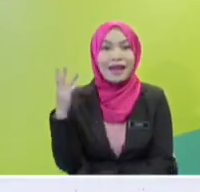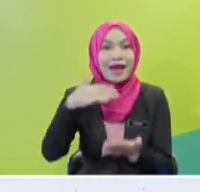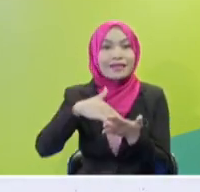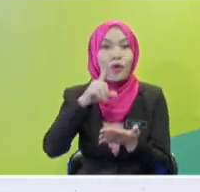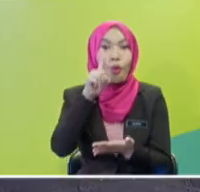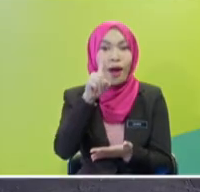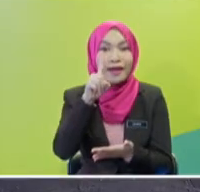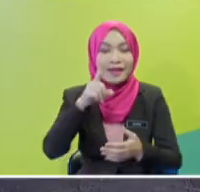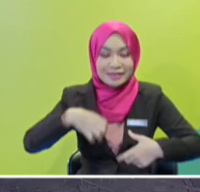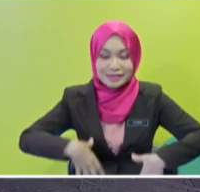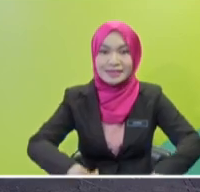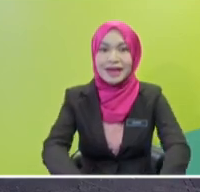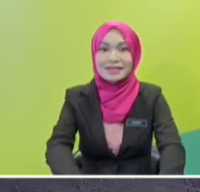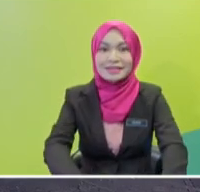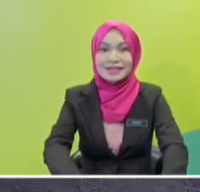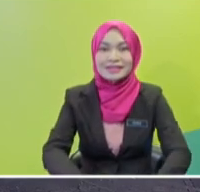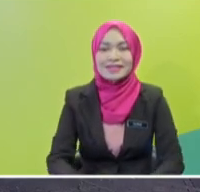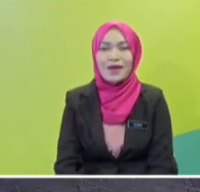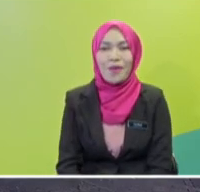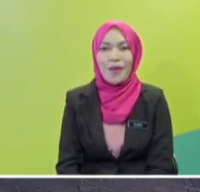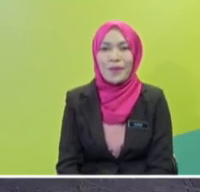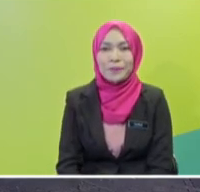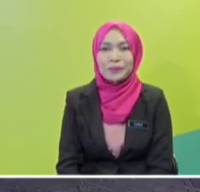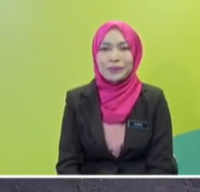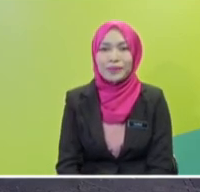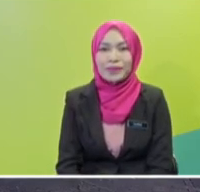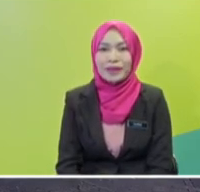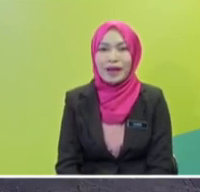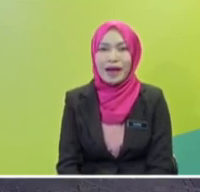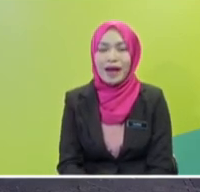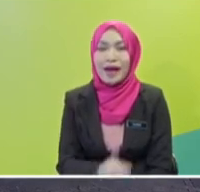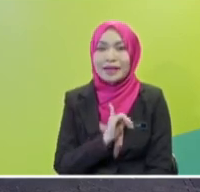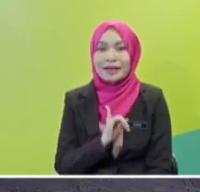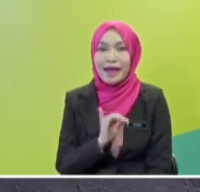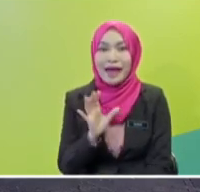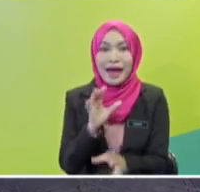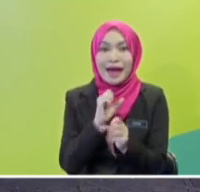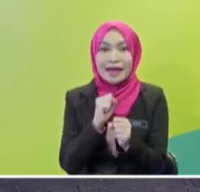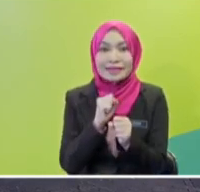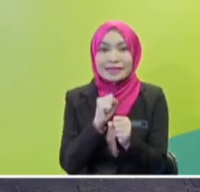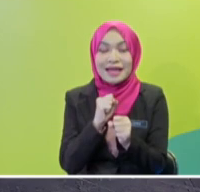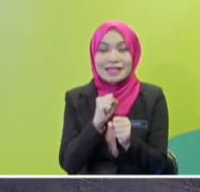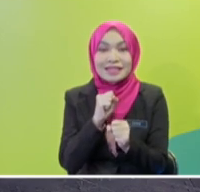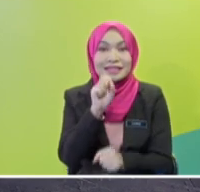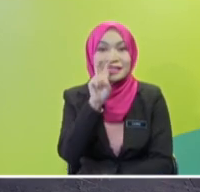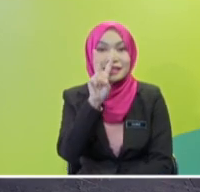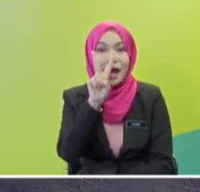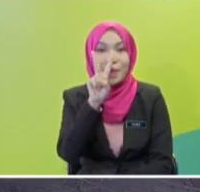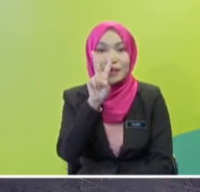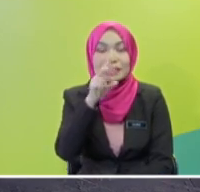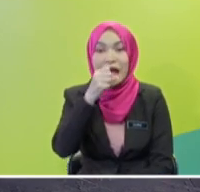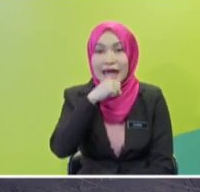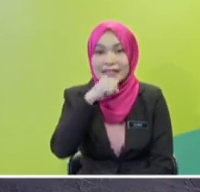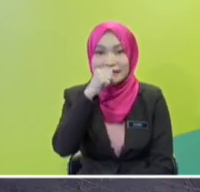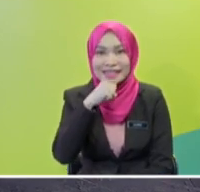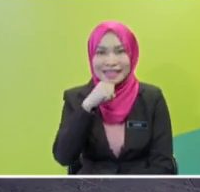Double scoop ice cream. Okay, how about this letter? B. B for band.